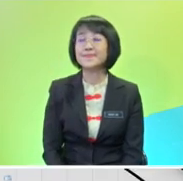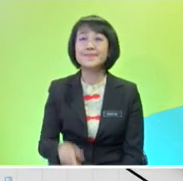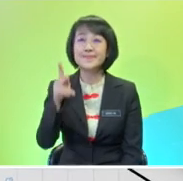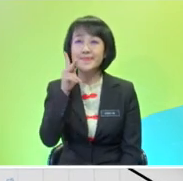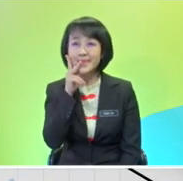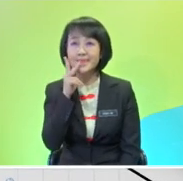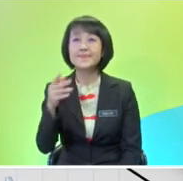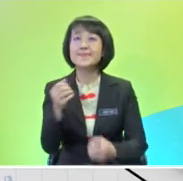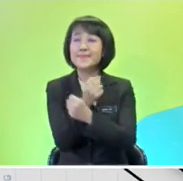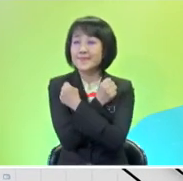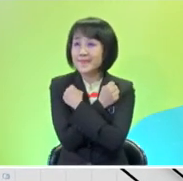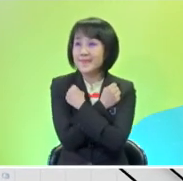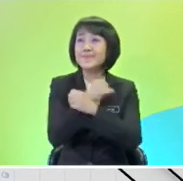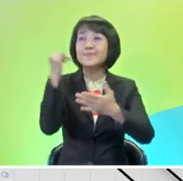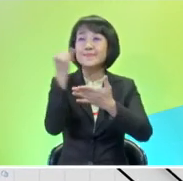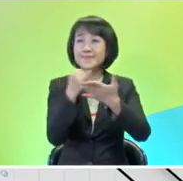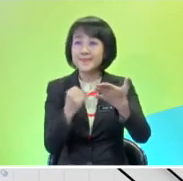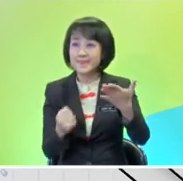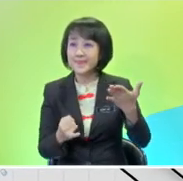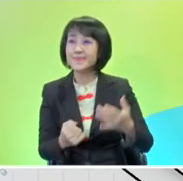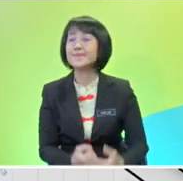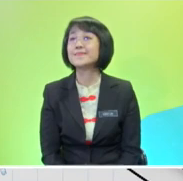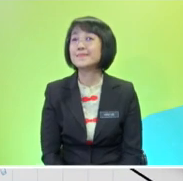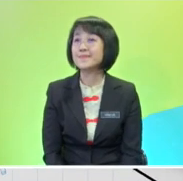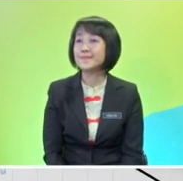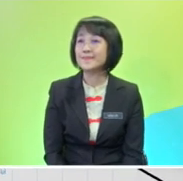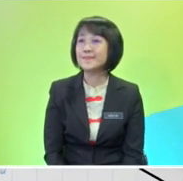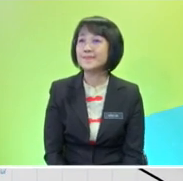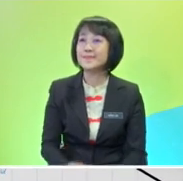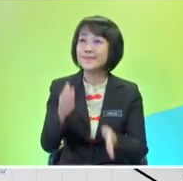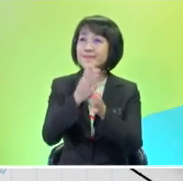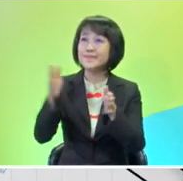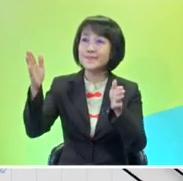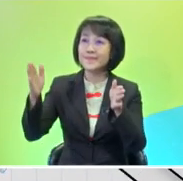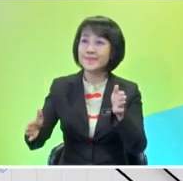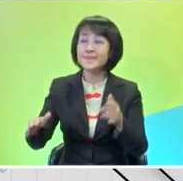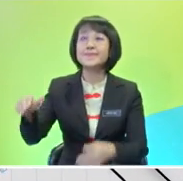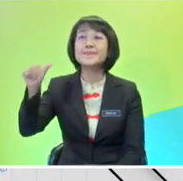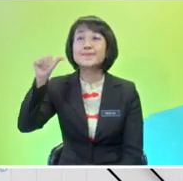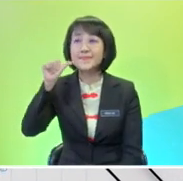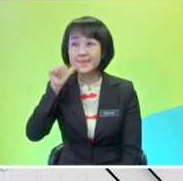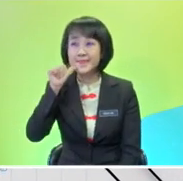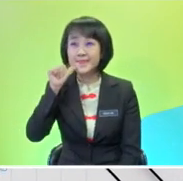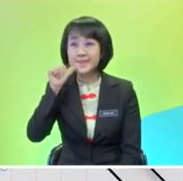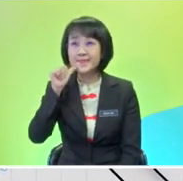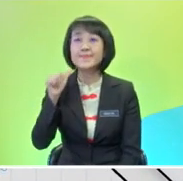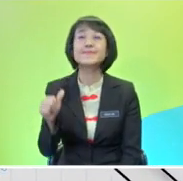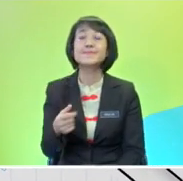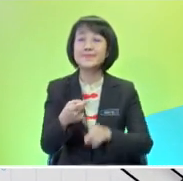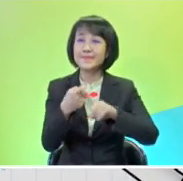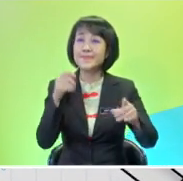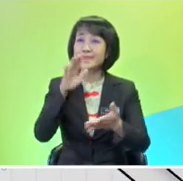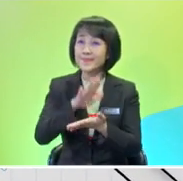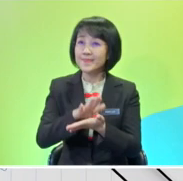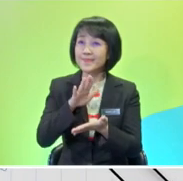Kasih. Hi Kasih. Okay. And beside her, we've got Irene Adriana Binti Ezreal, also from SK Putrajaya